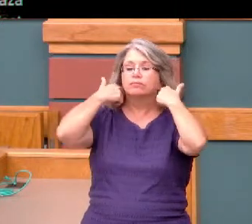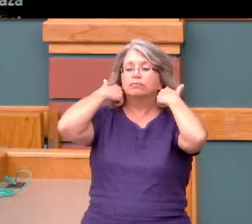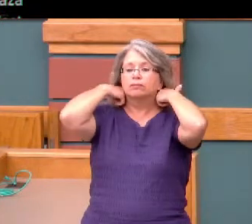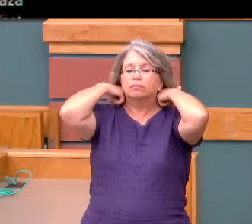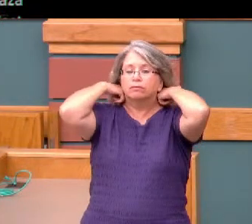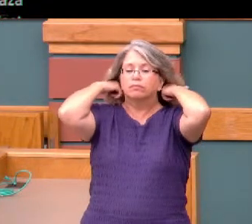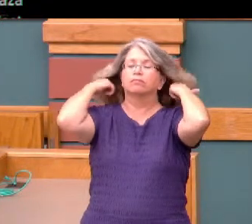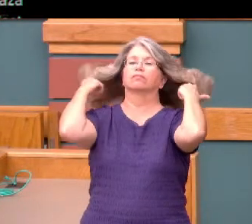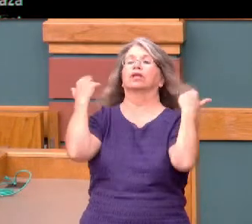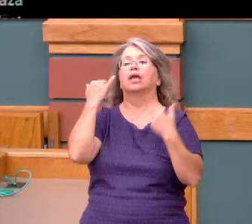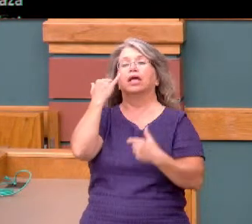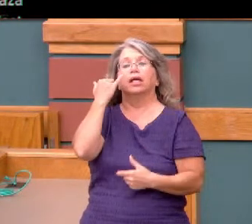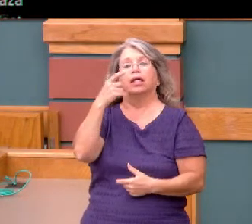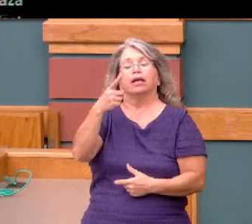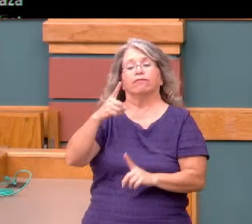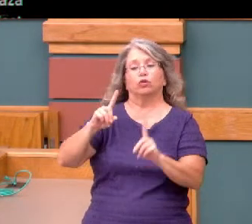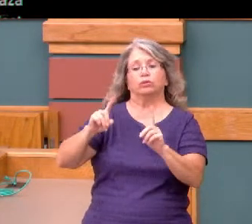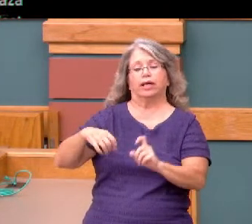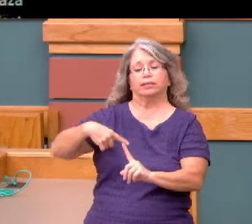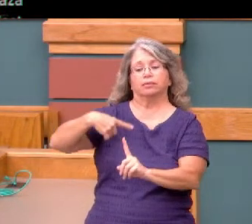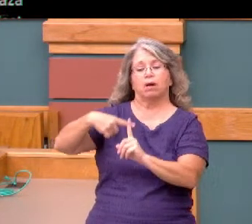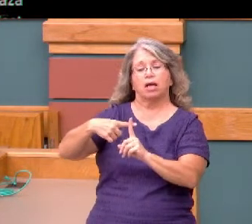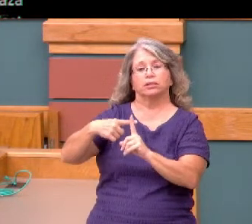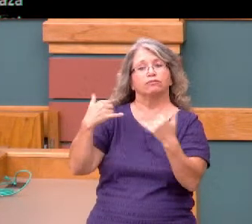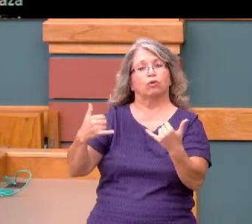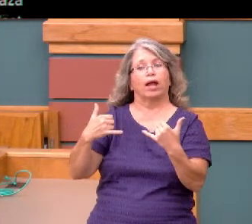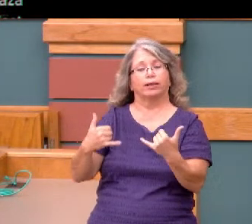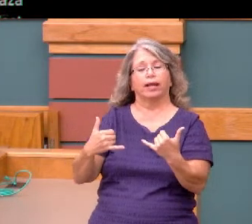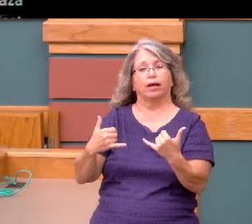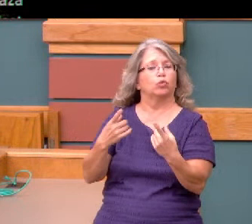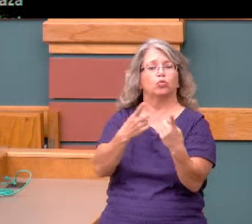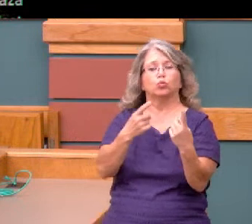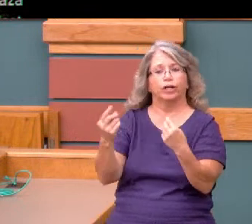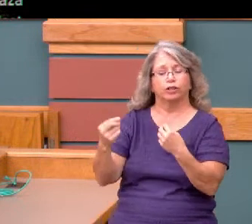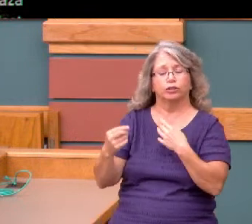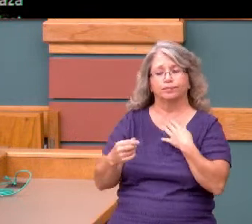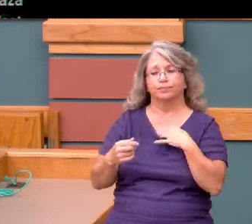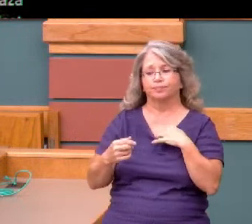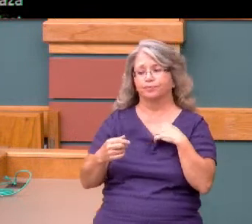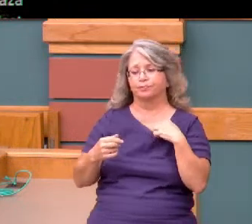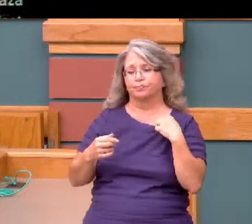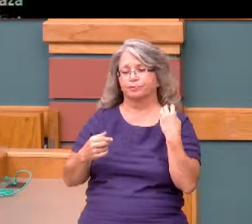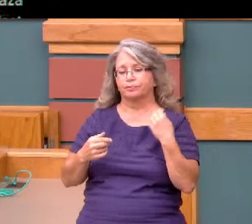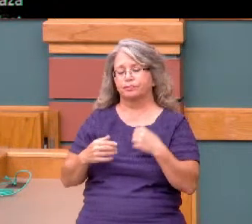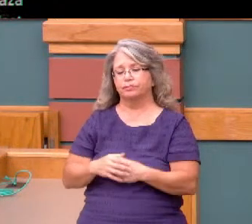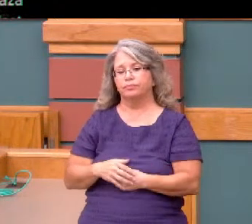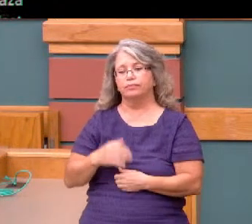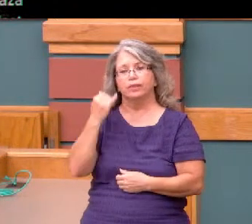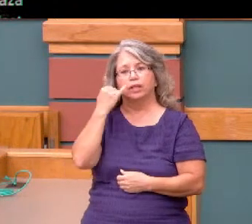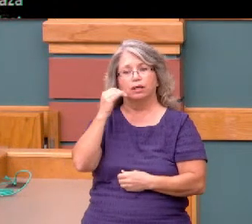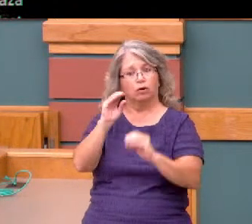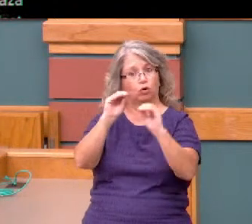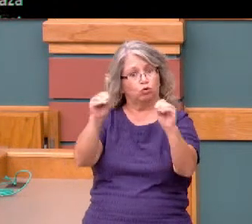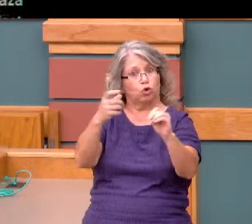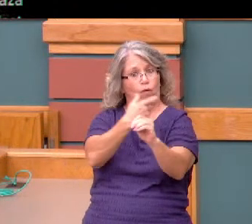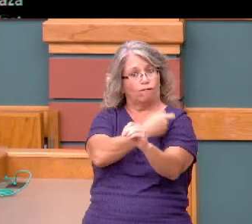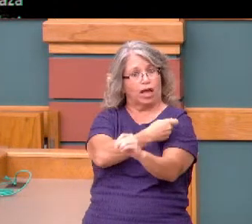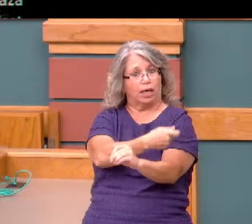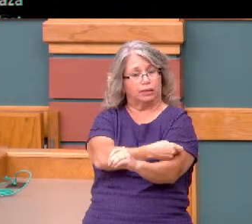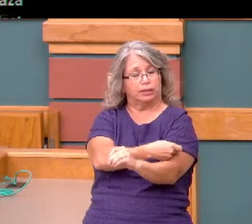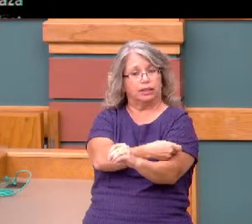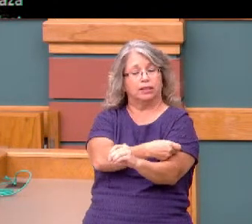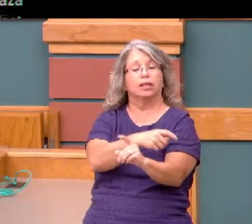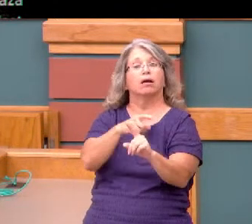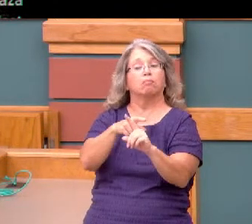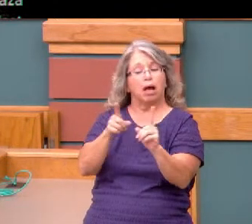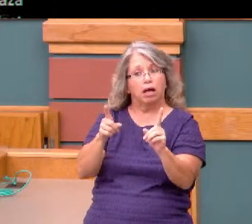coastal bend? What can you do? Especially, let's say that you're not vaccinated and you test positive. What are the things that you can